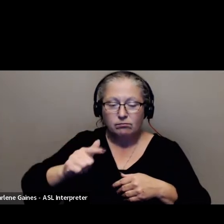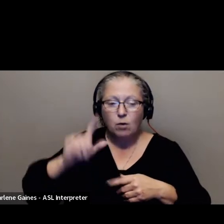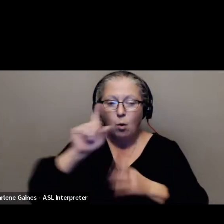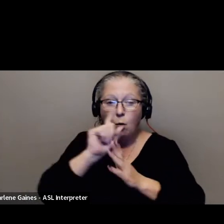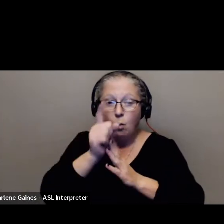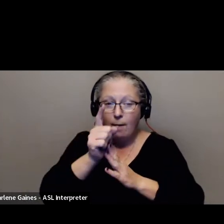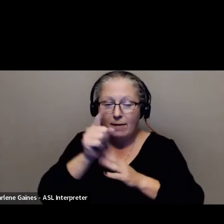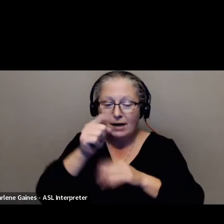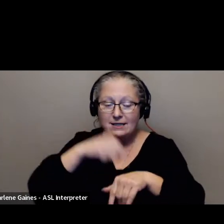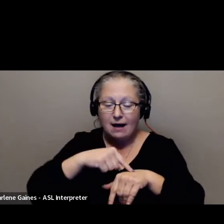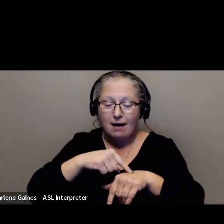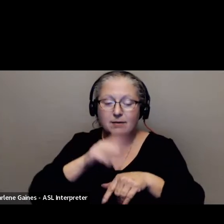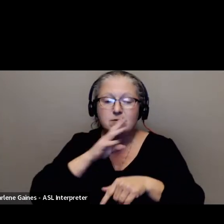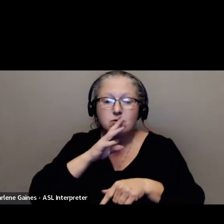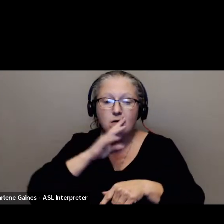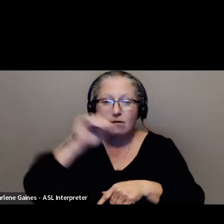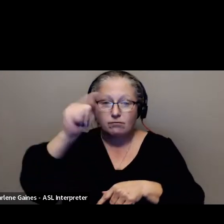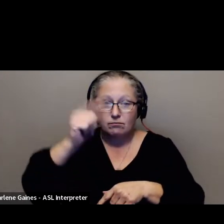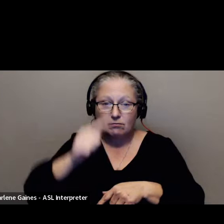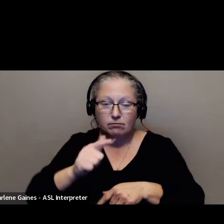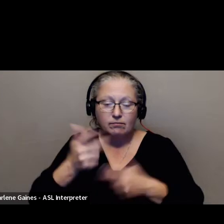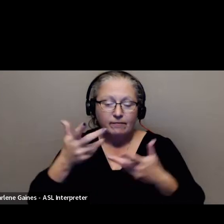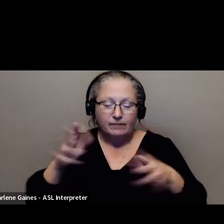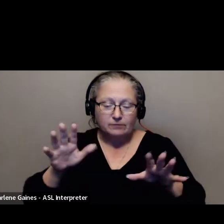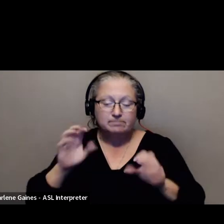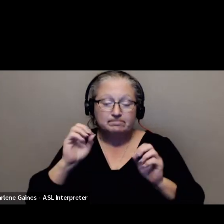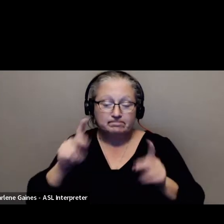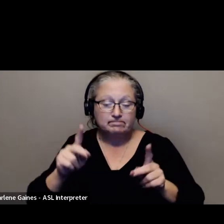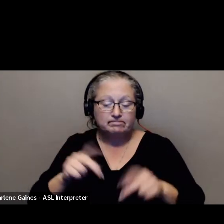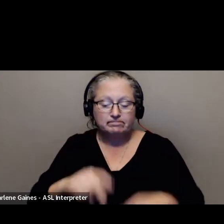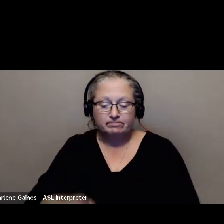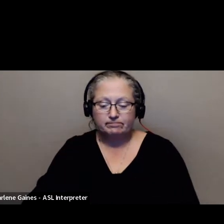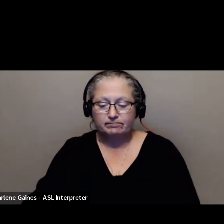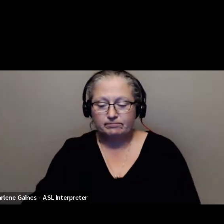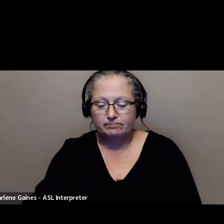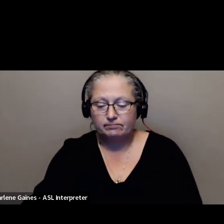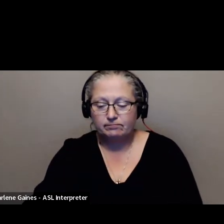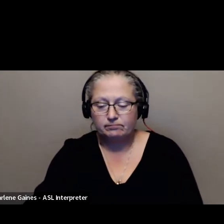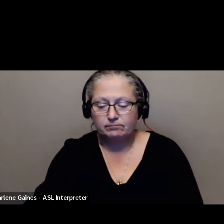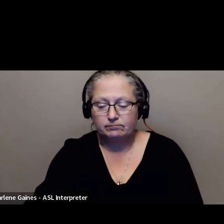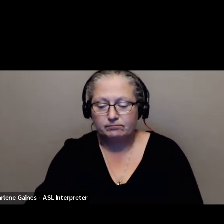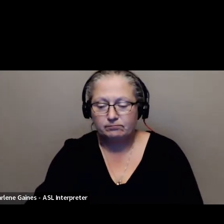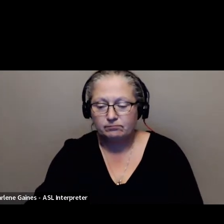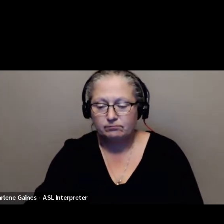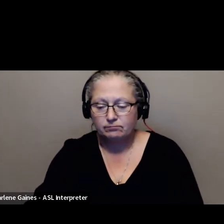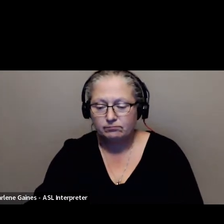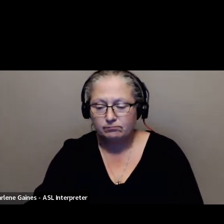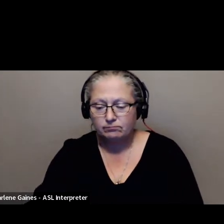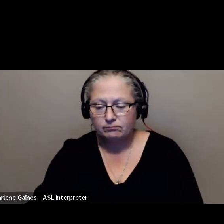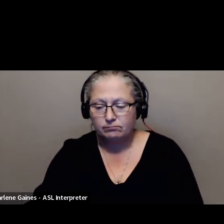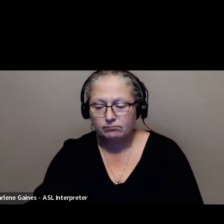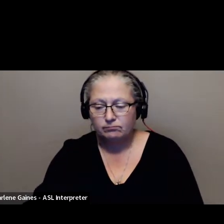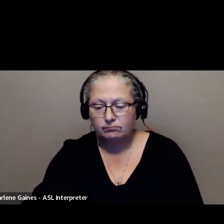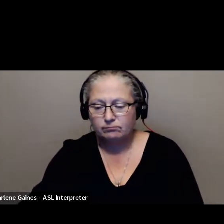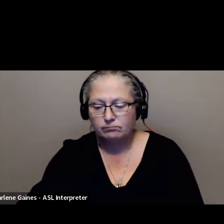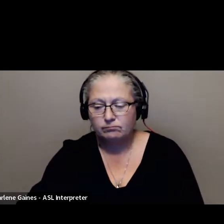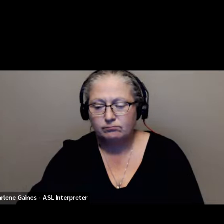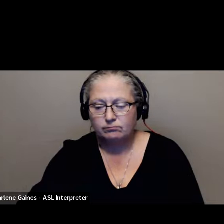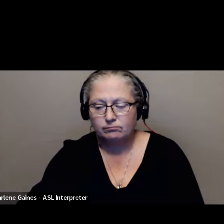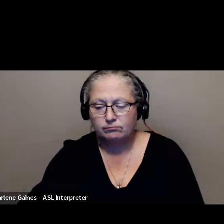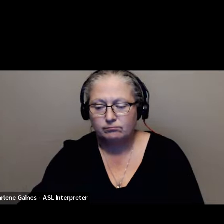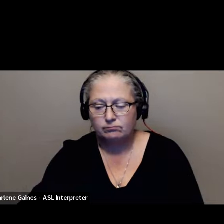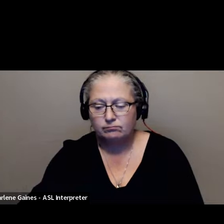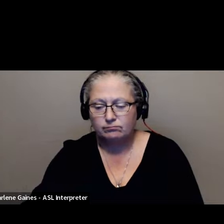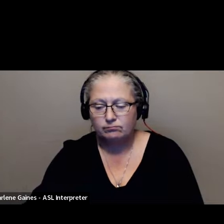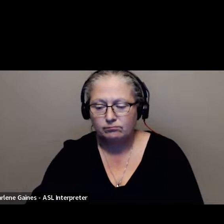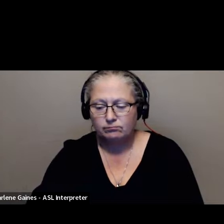changing the amount of time, and that's what we're doing. Okay. Okay. Initials LL, you now have 1 moment. 1 minute. I'm